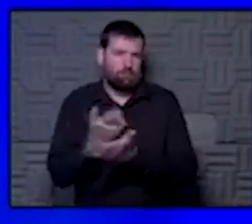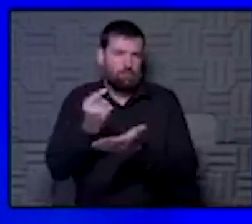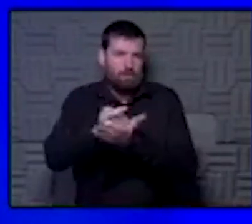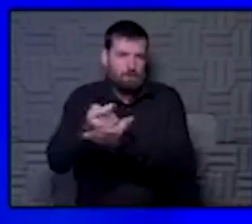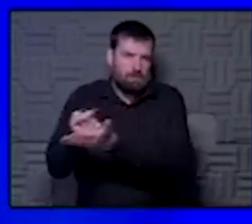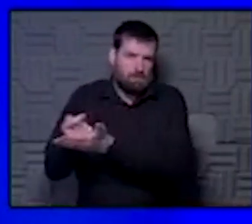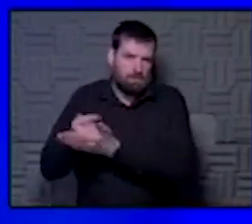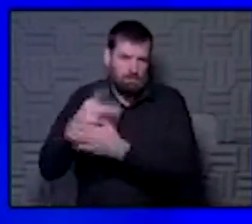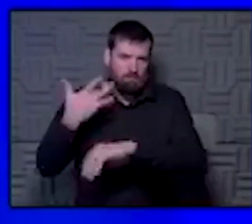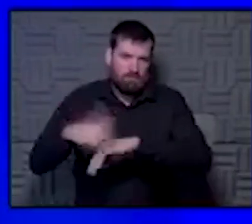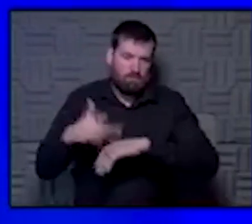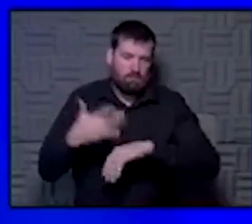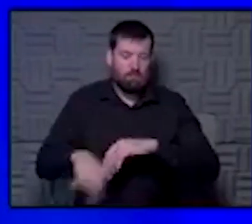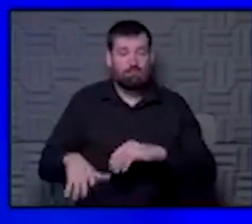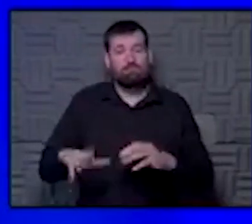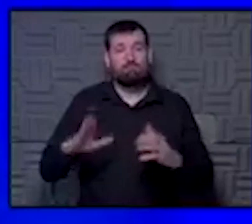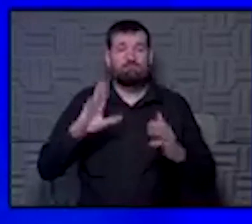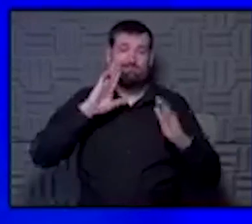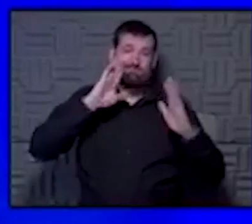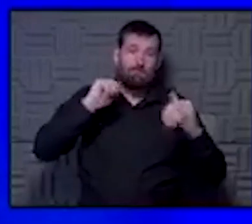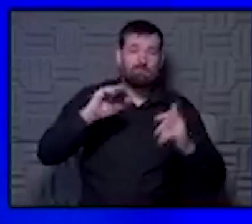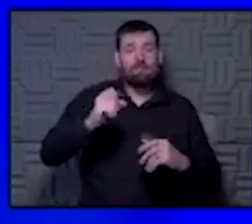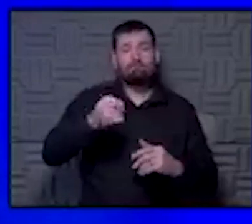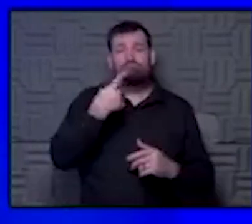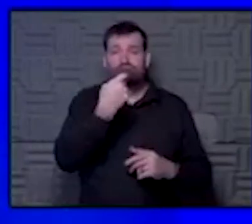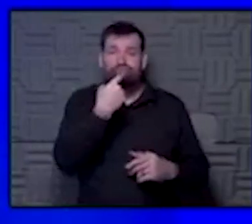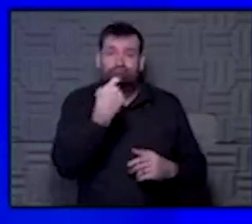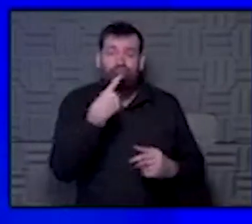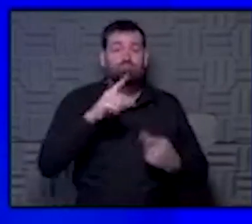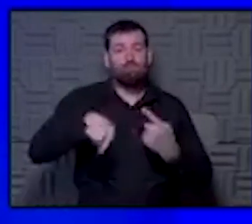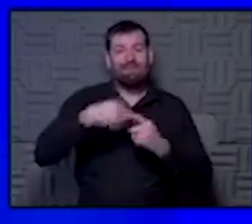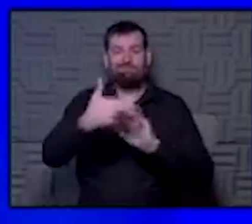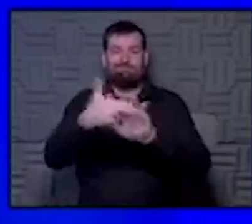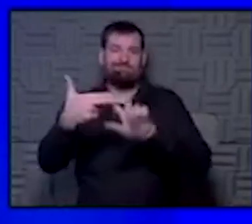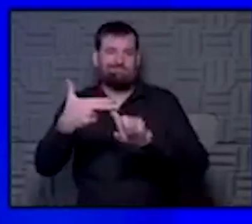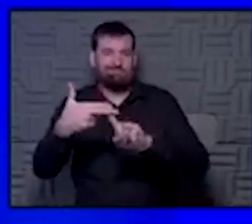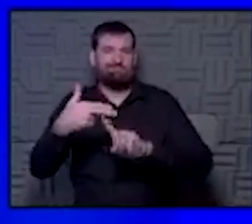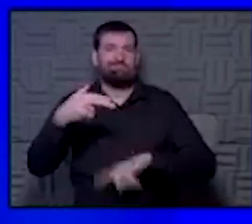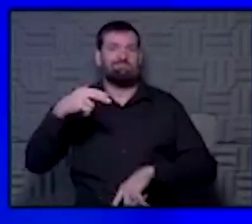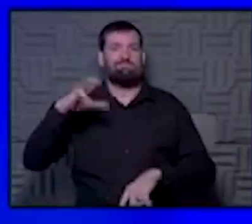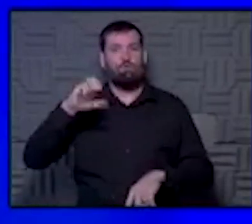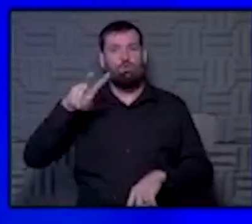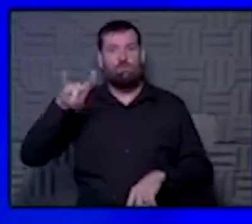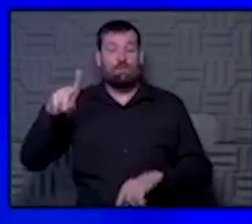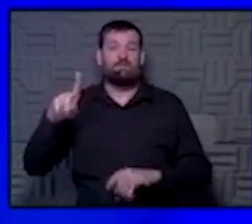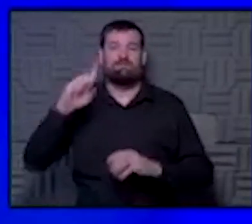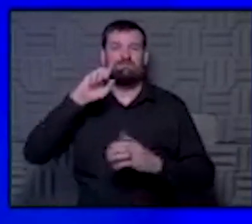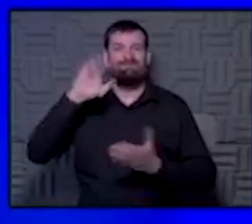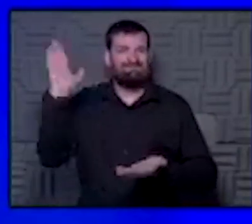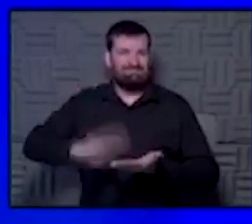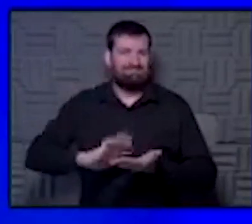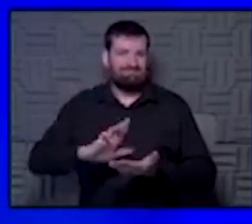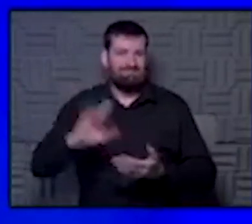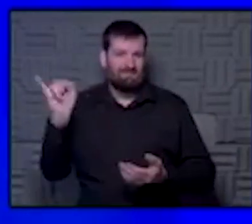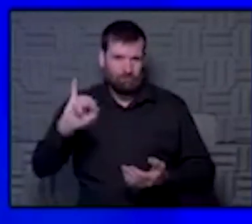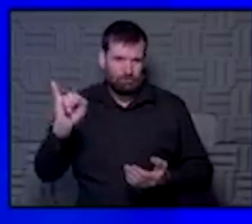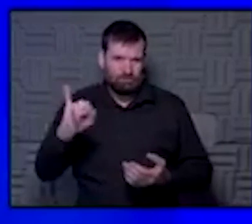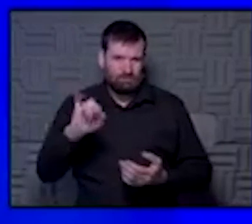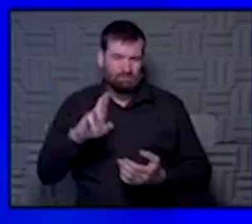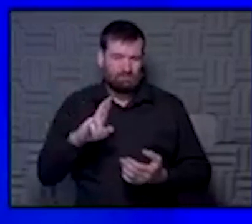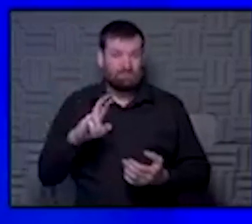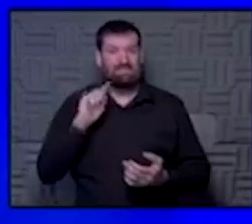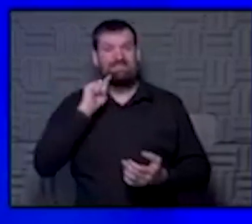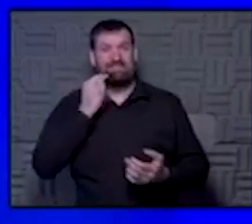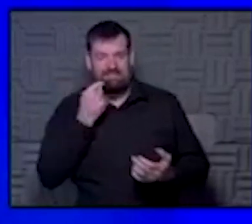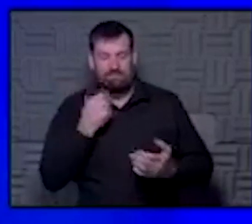out. Hopefully there'll be oral medicines to take once you get diagnosed to help decrease your risk of severe infection. But I think a lot of people